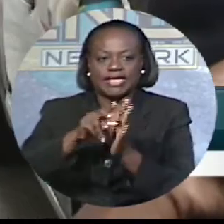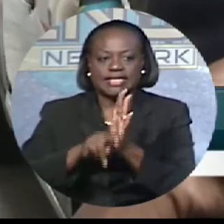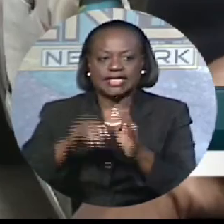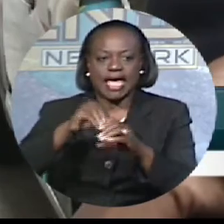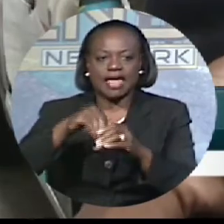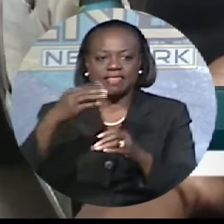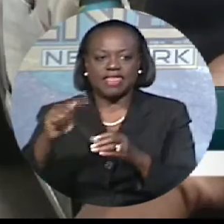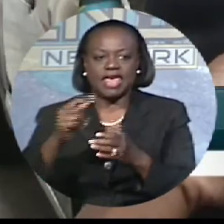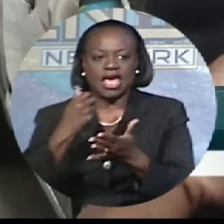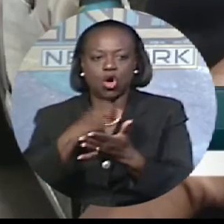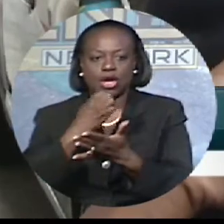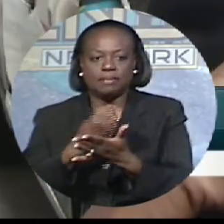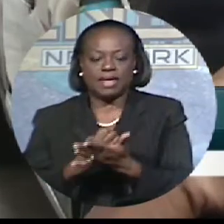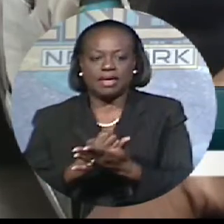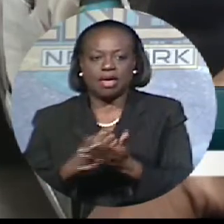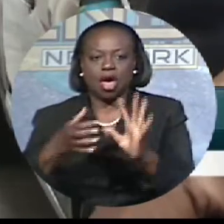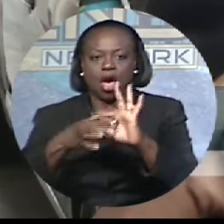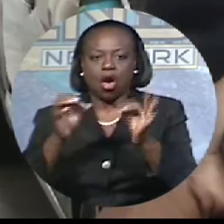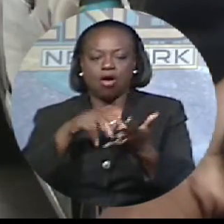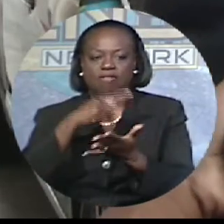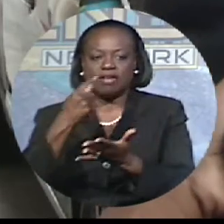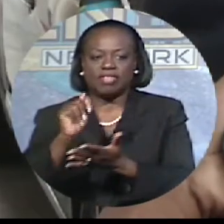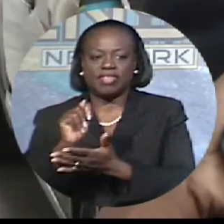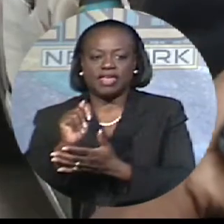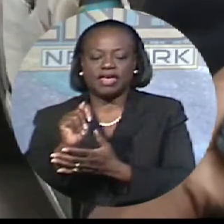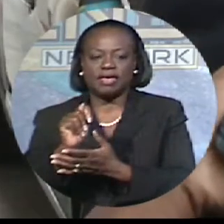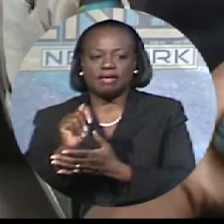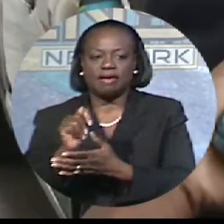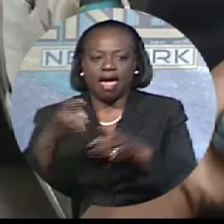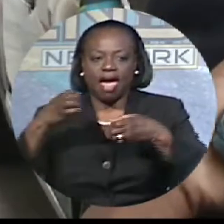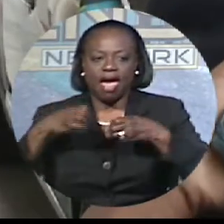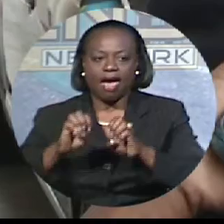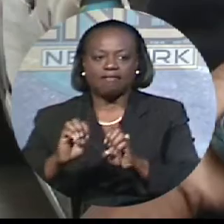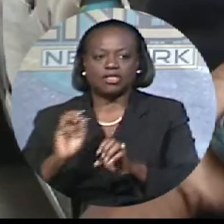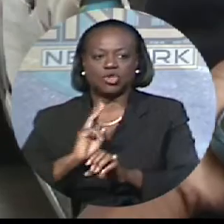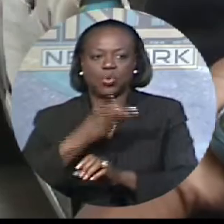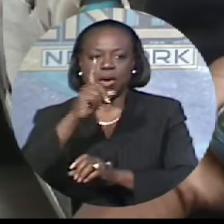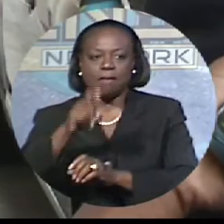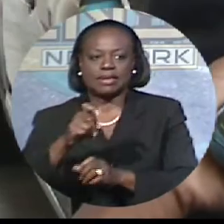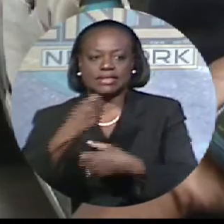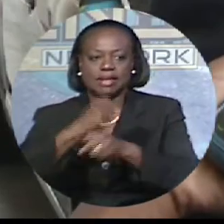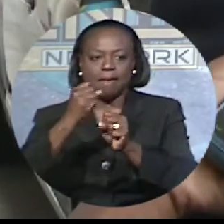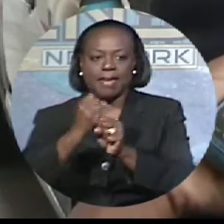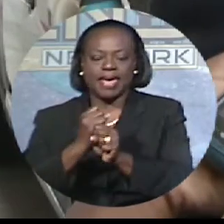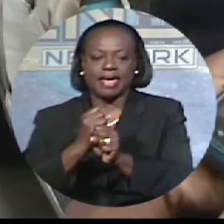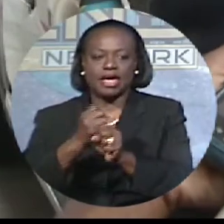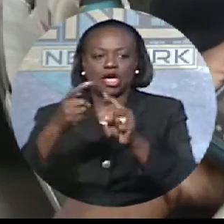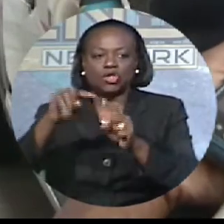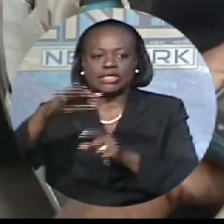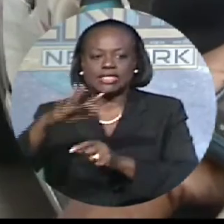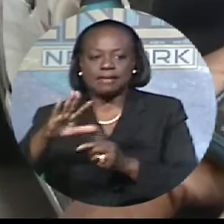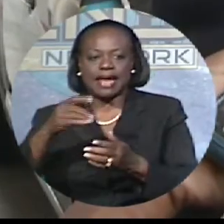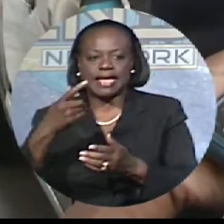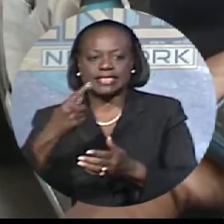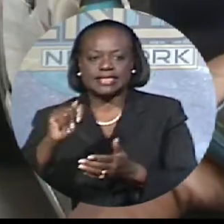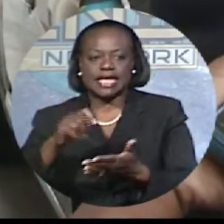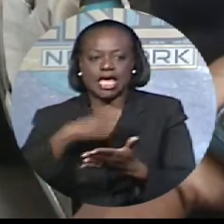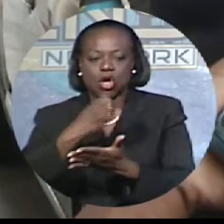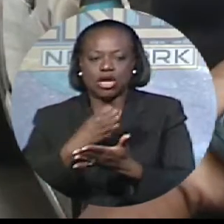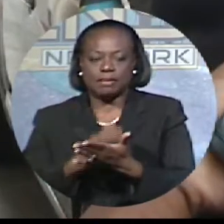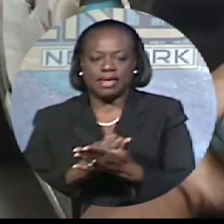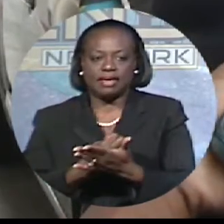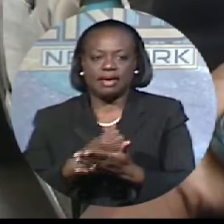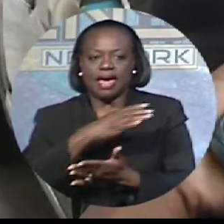economy, of the efforts we have to make to stabilize the economy, and